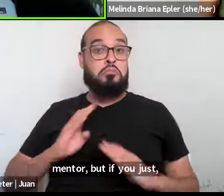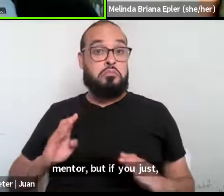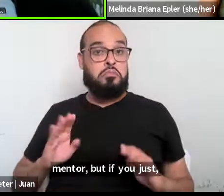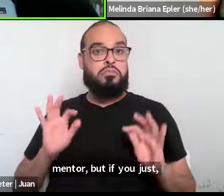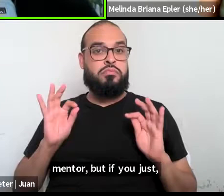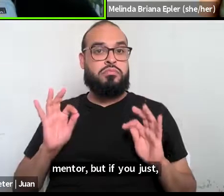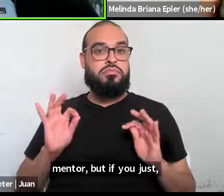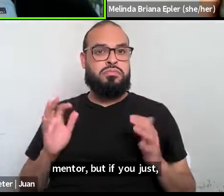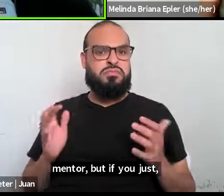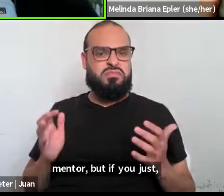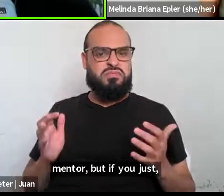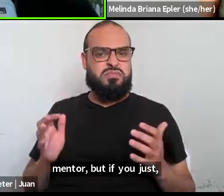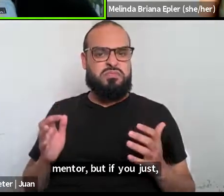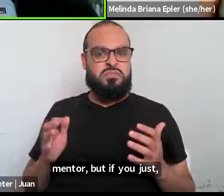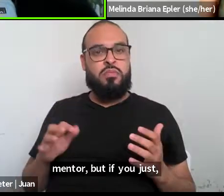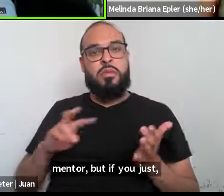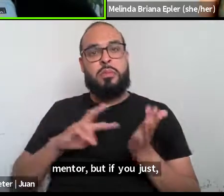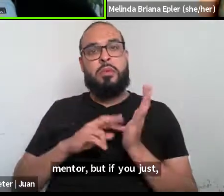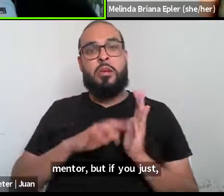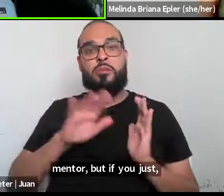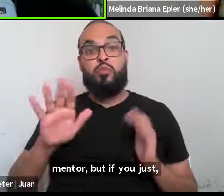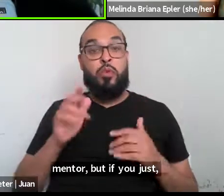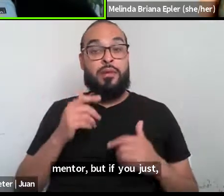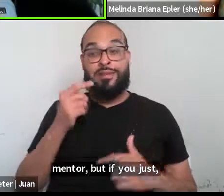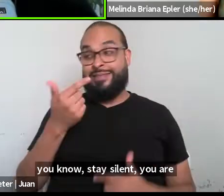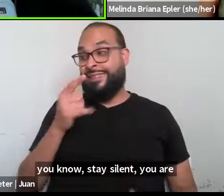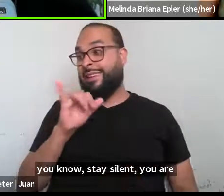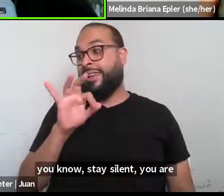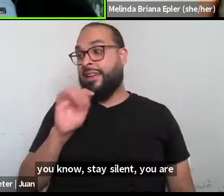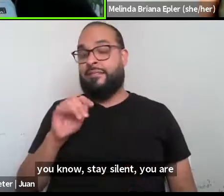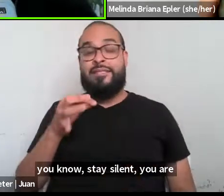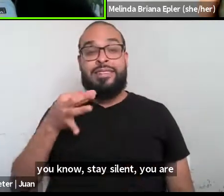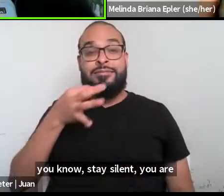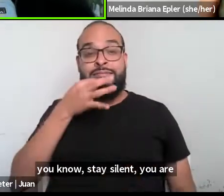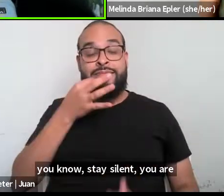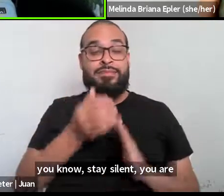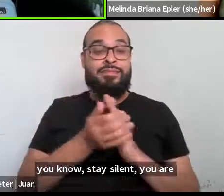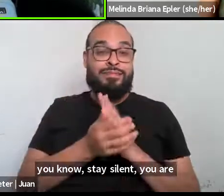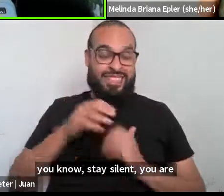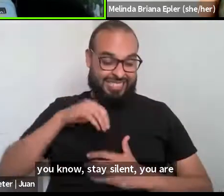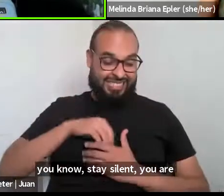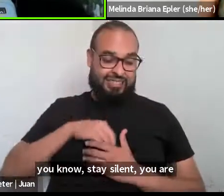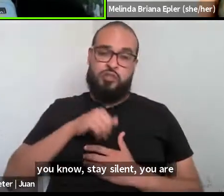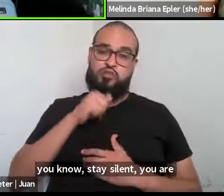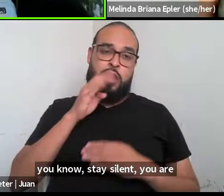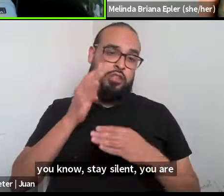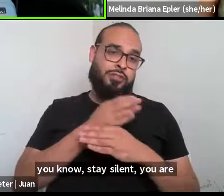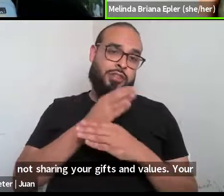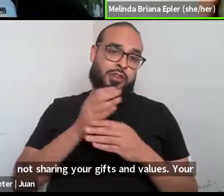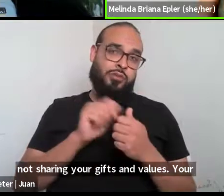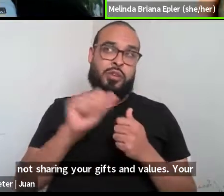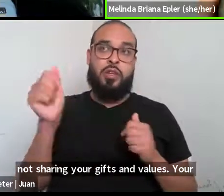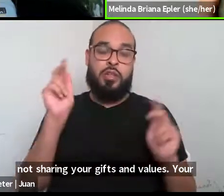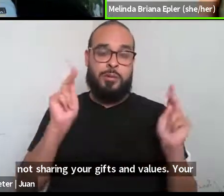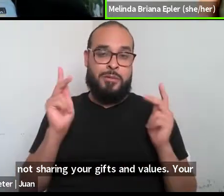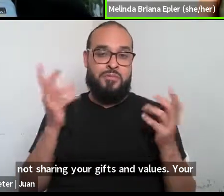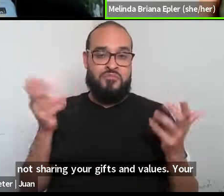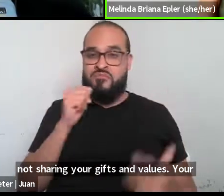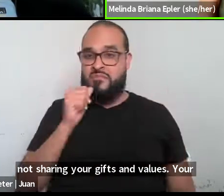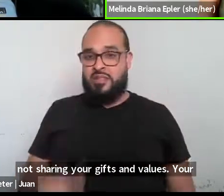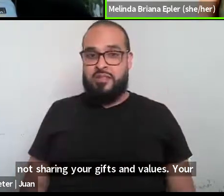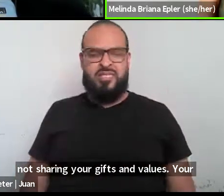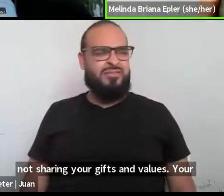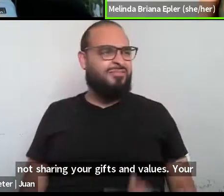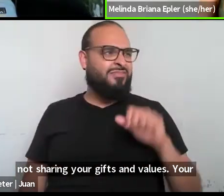you're not sharing your gifts and your value with other people. I love